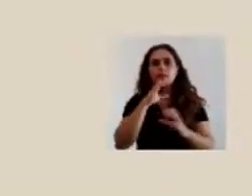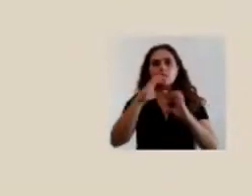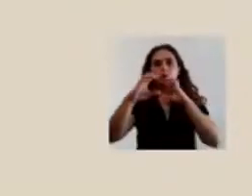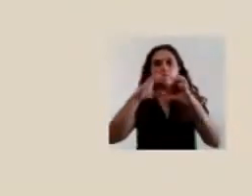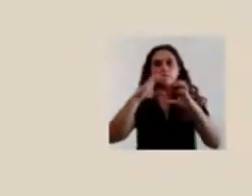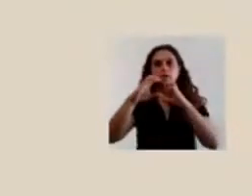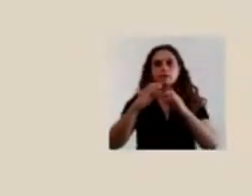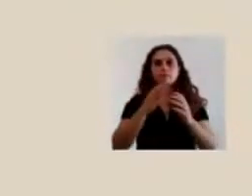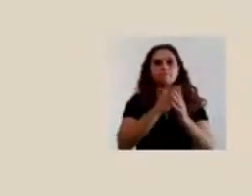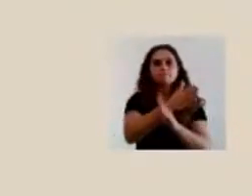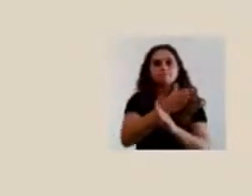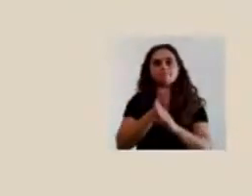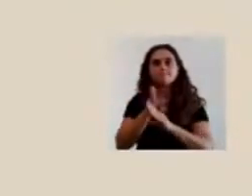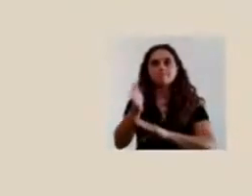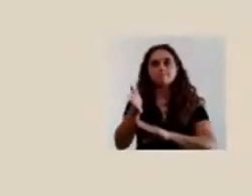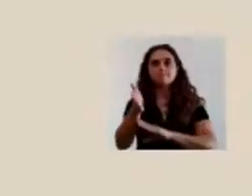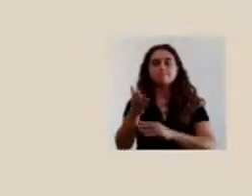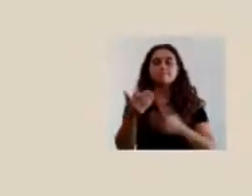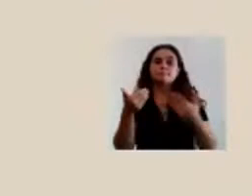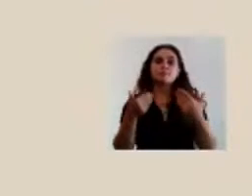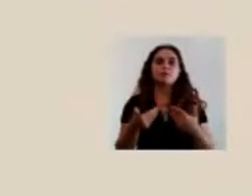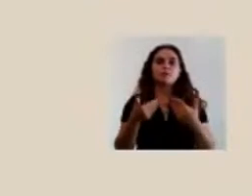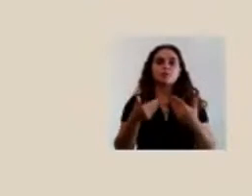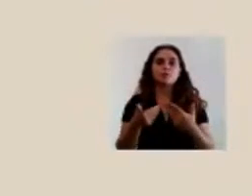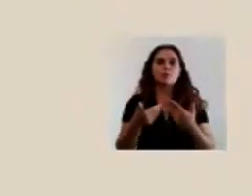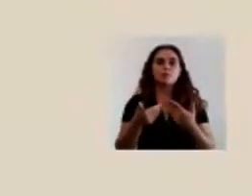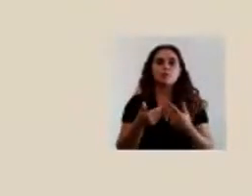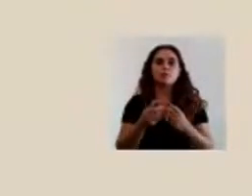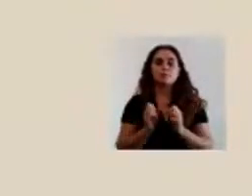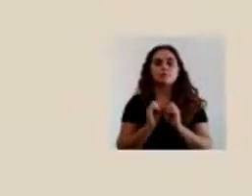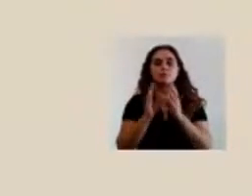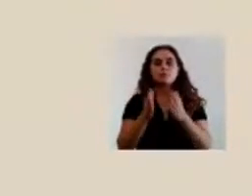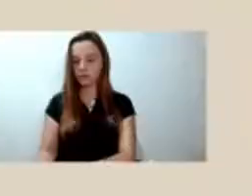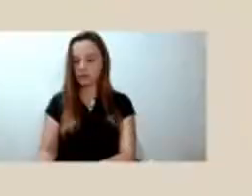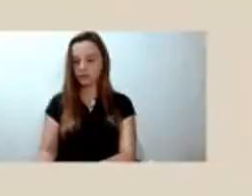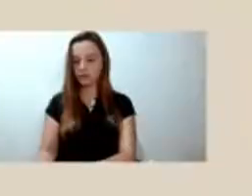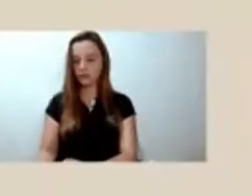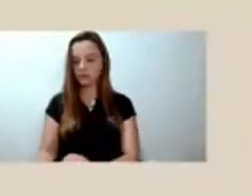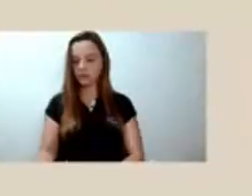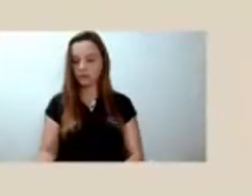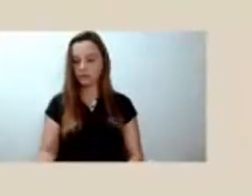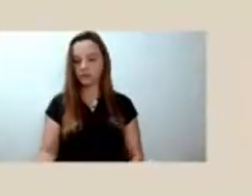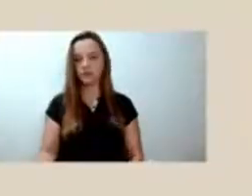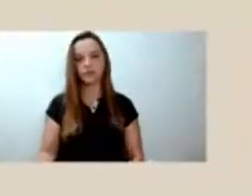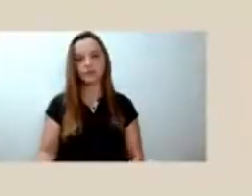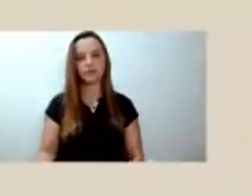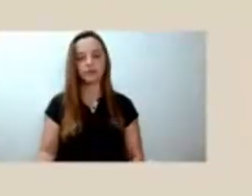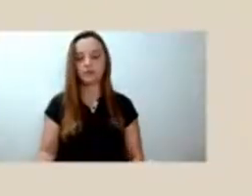communication channels. And now, let me introduce you to Dr. Rodrigues.